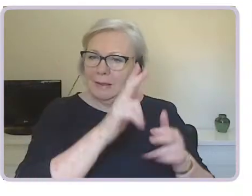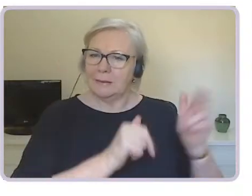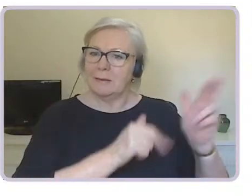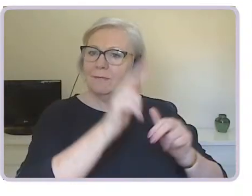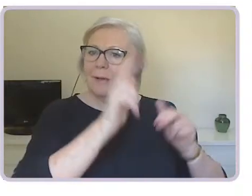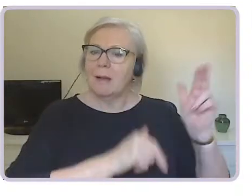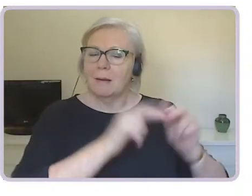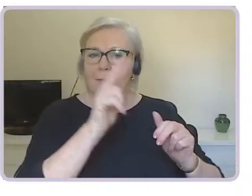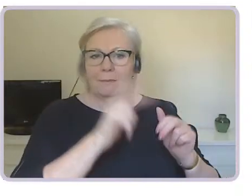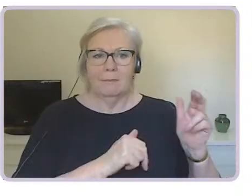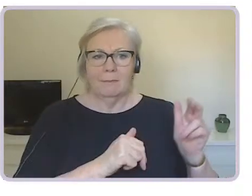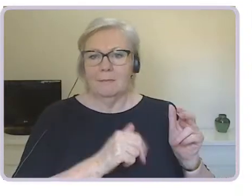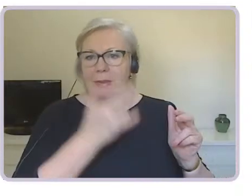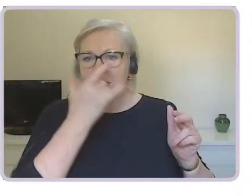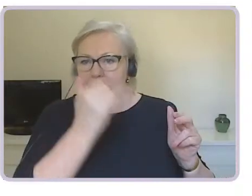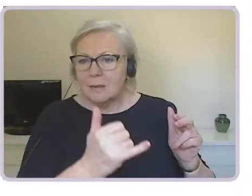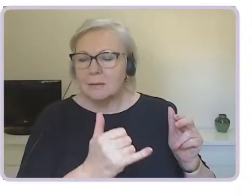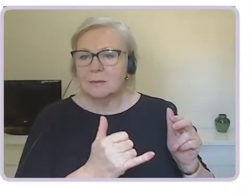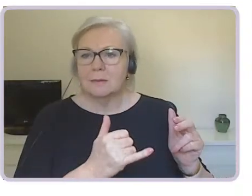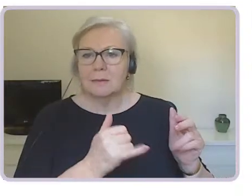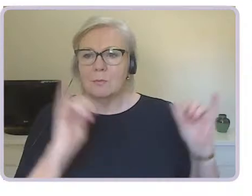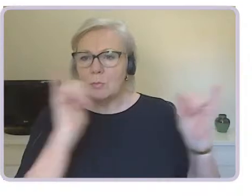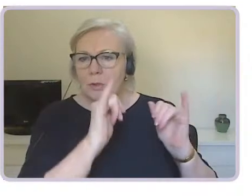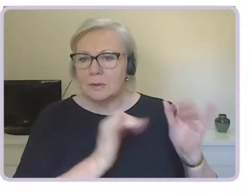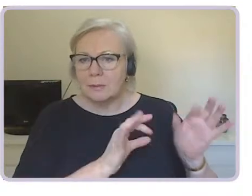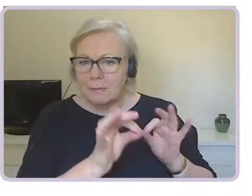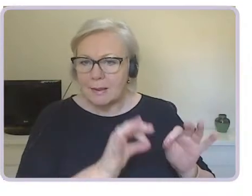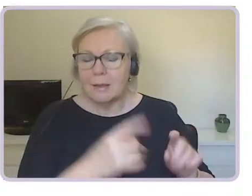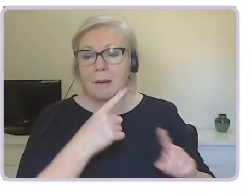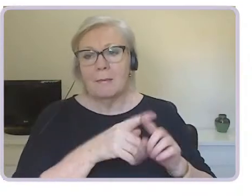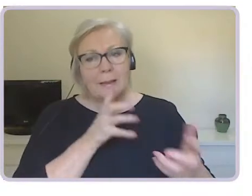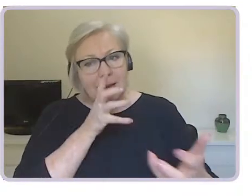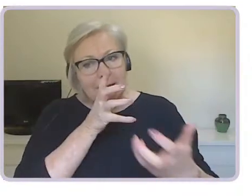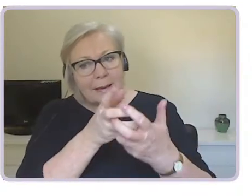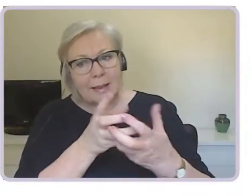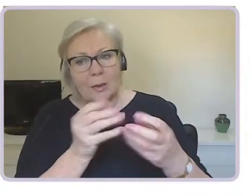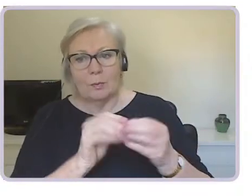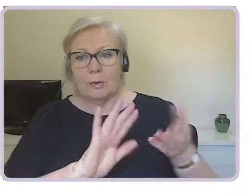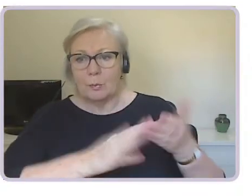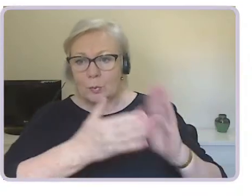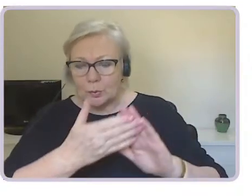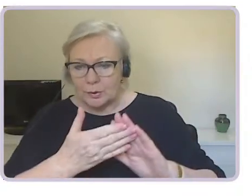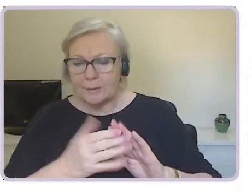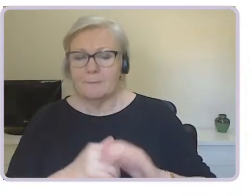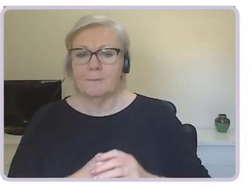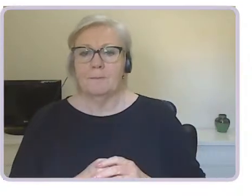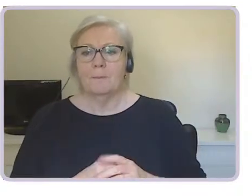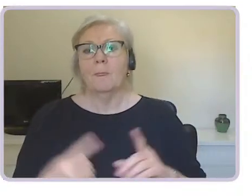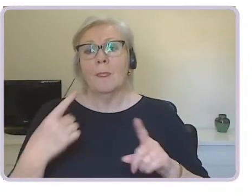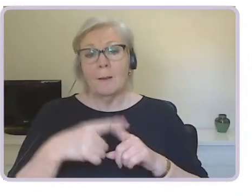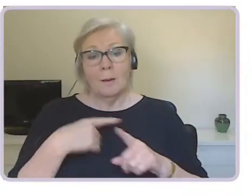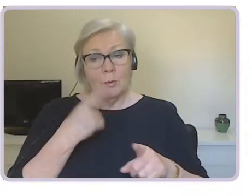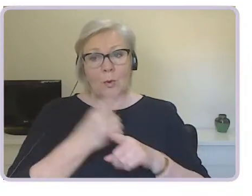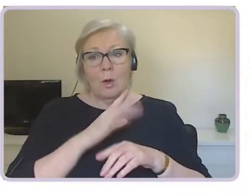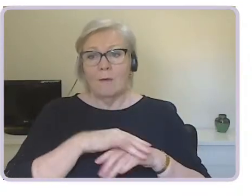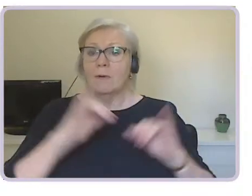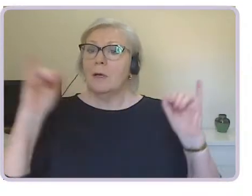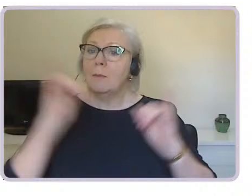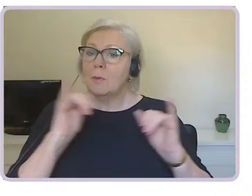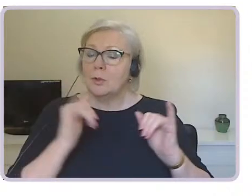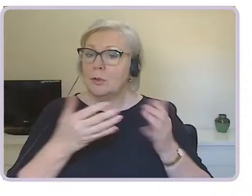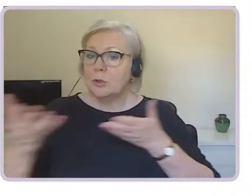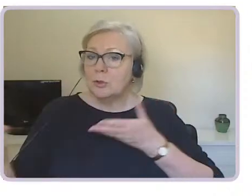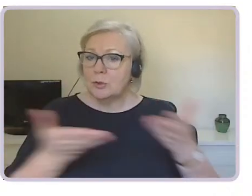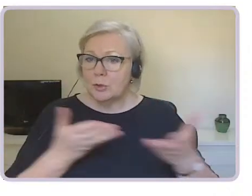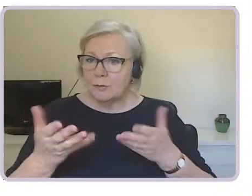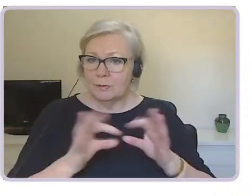management plans and engage with communities to keep their community safe. And we're also talking about emergency service agencies who are